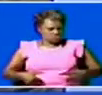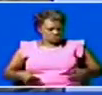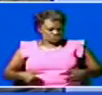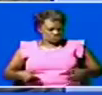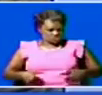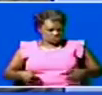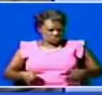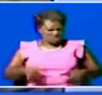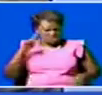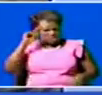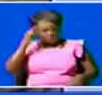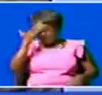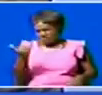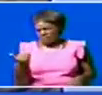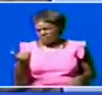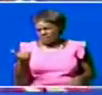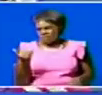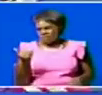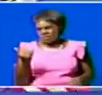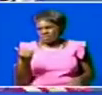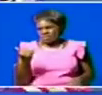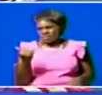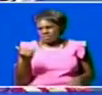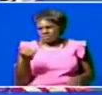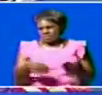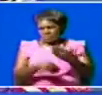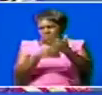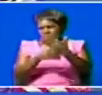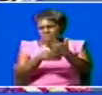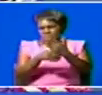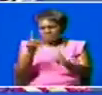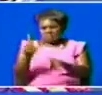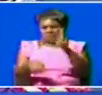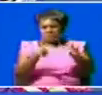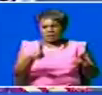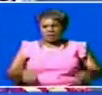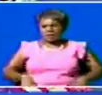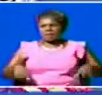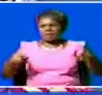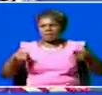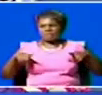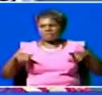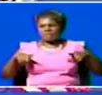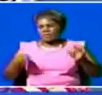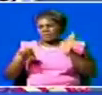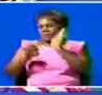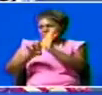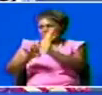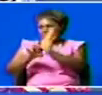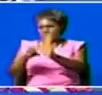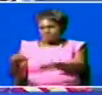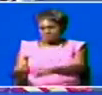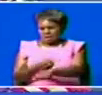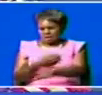increasing among the youth. Why do you think that is the case? The numbers are increasing because of the dynamics of life. Mm-hmm. For example, cancer